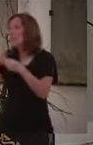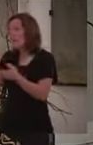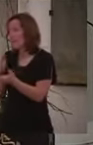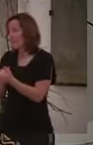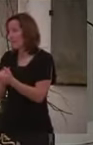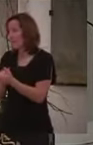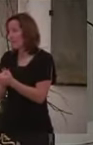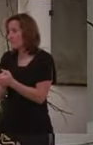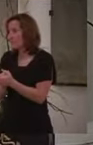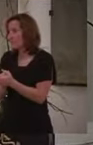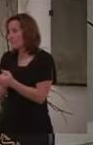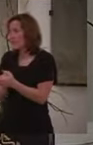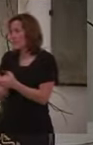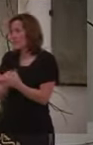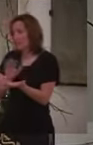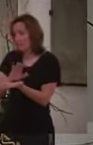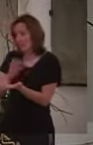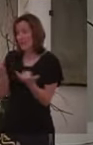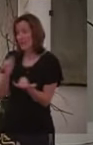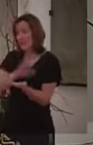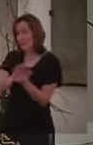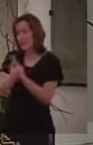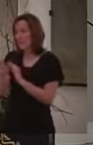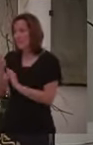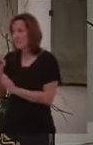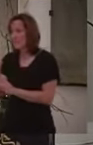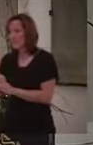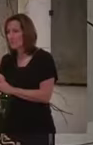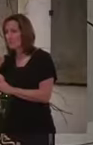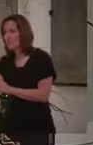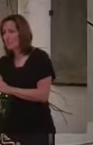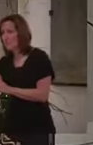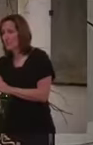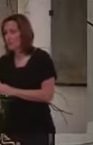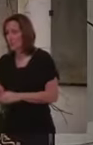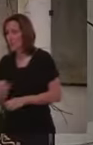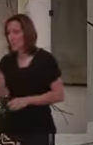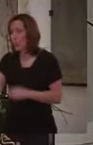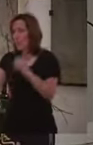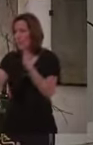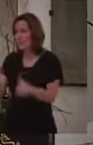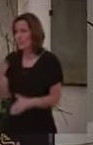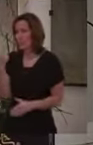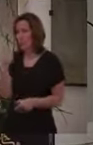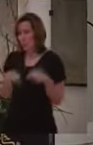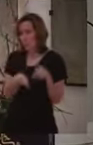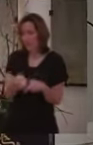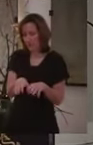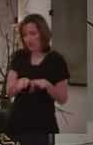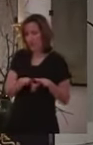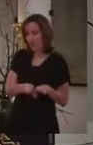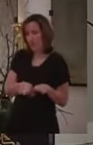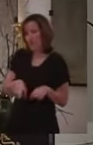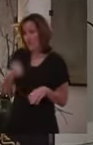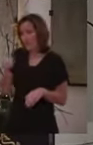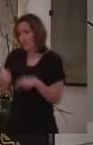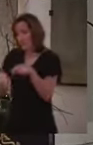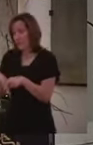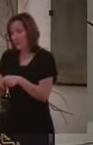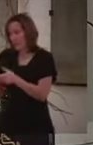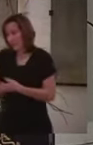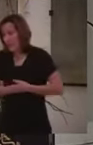Abram and Sarah become nomads, in writer Frederick Buechner's description, with one foot in the grave and the other in the nursery,